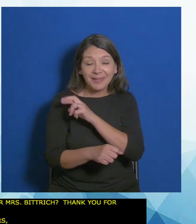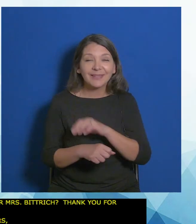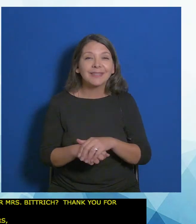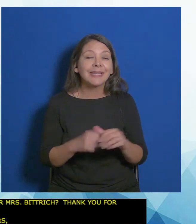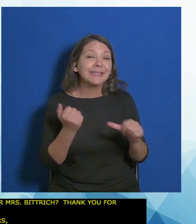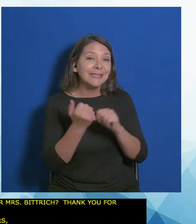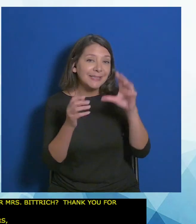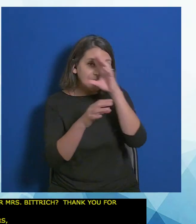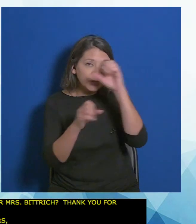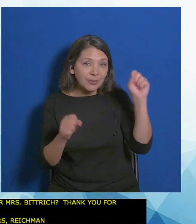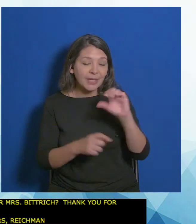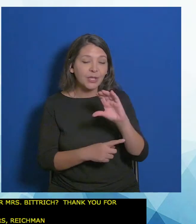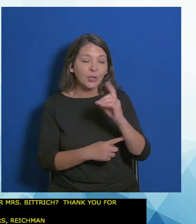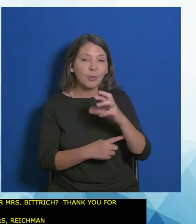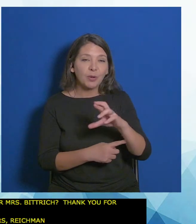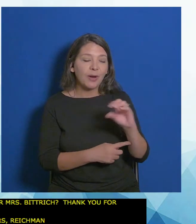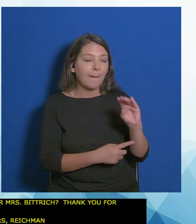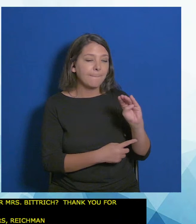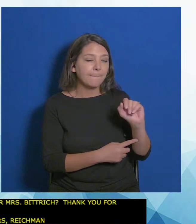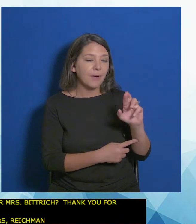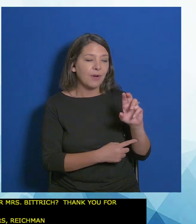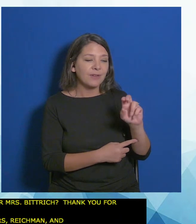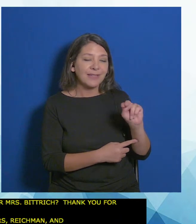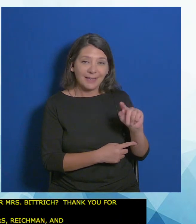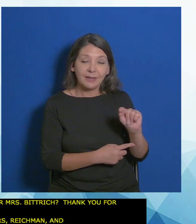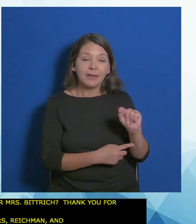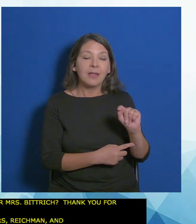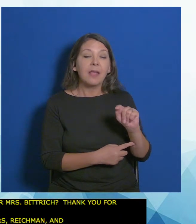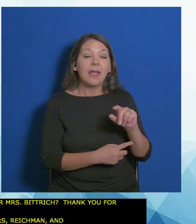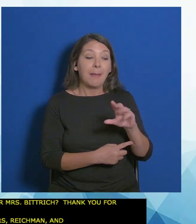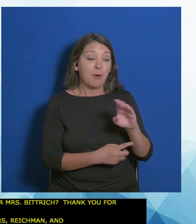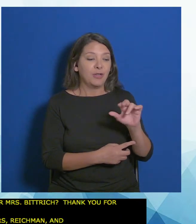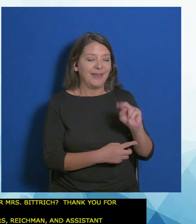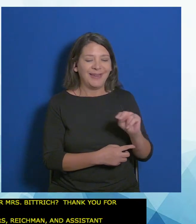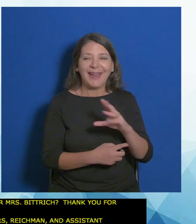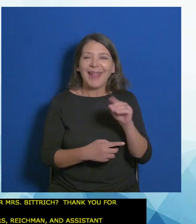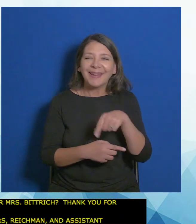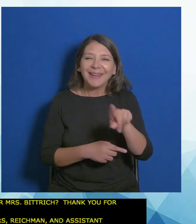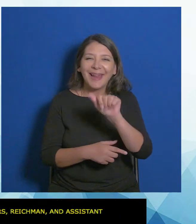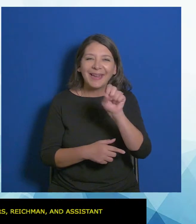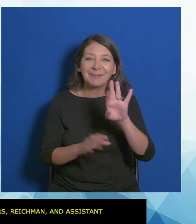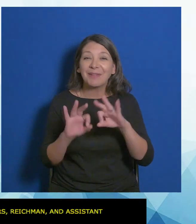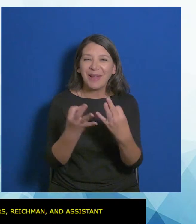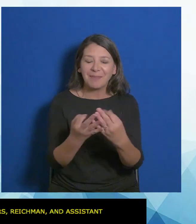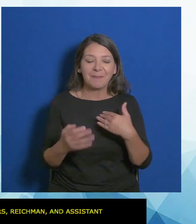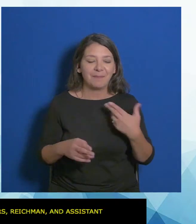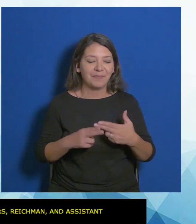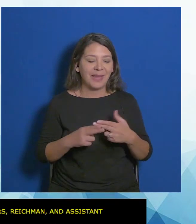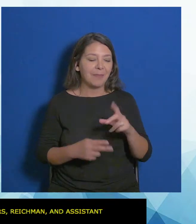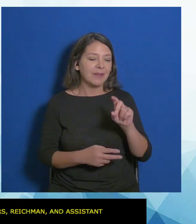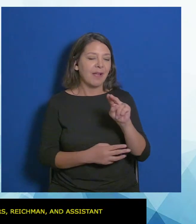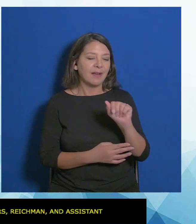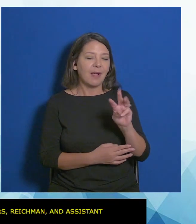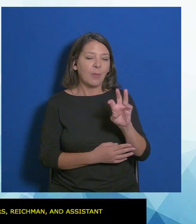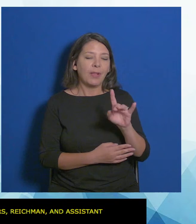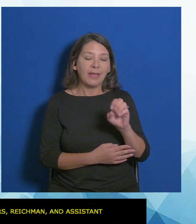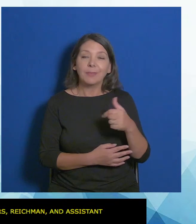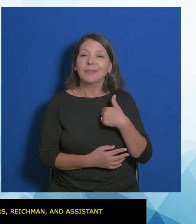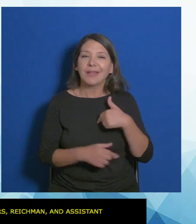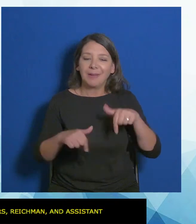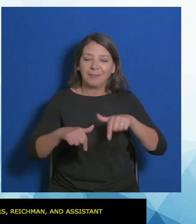Superintendents Cooper and Martin, and the ASDB family. My name is Donna Williams, and I am the ASDB